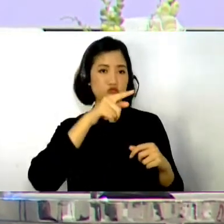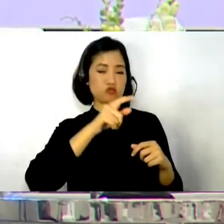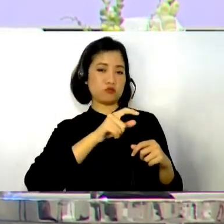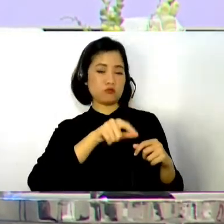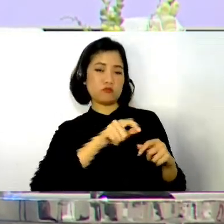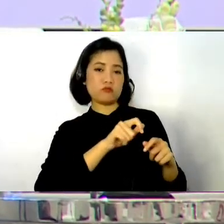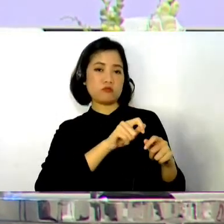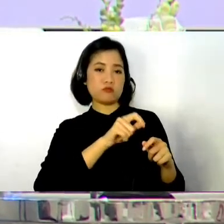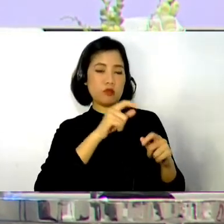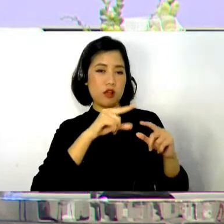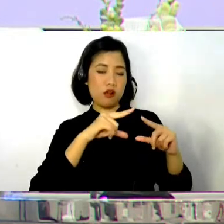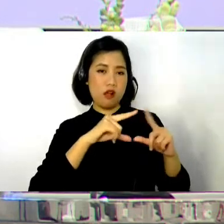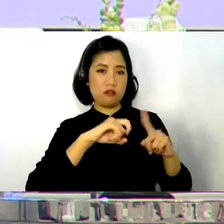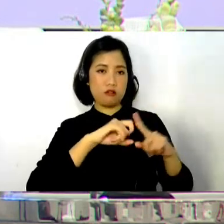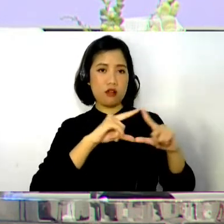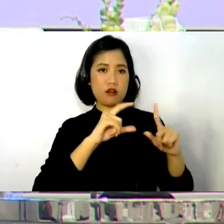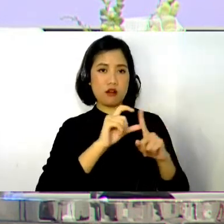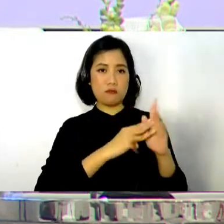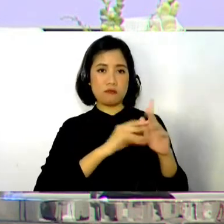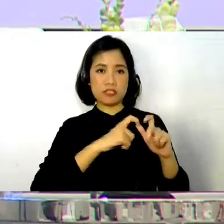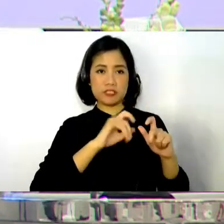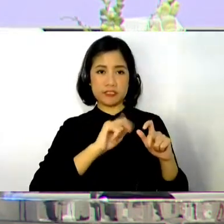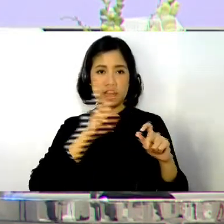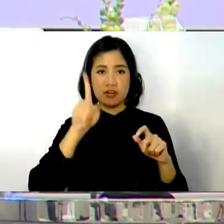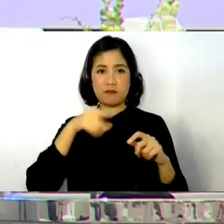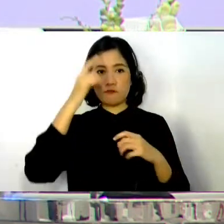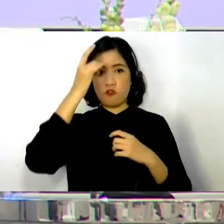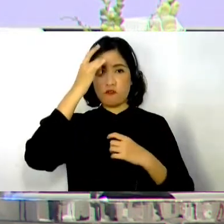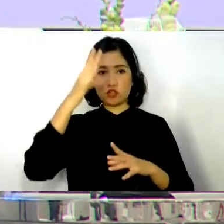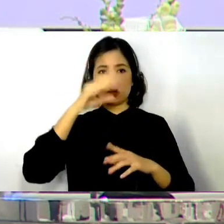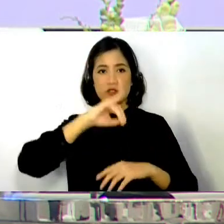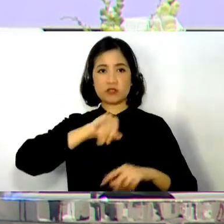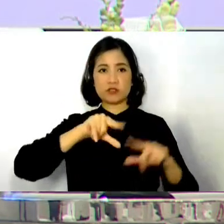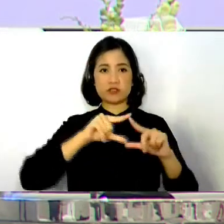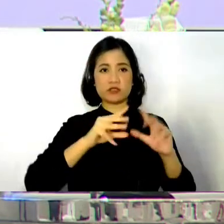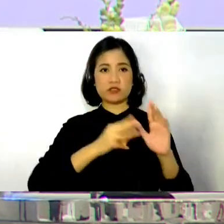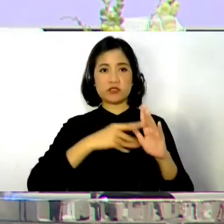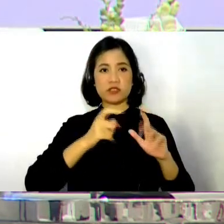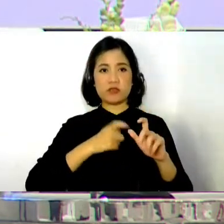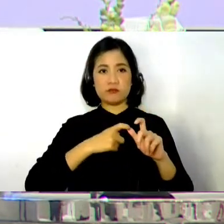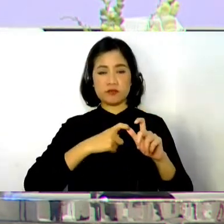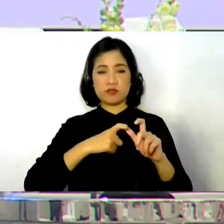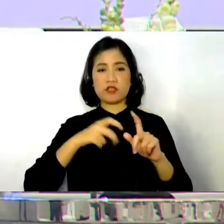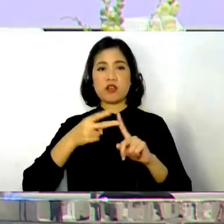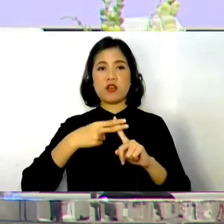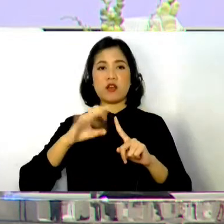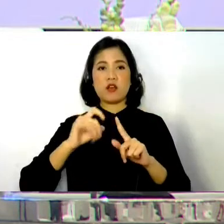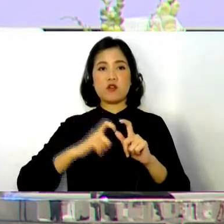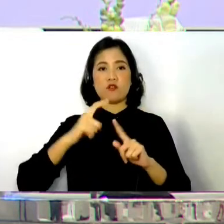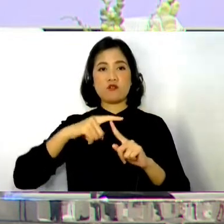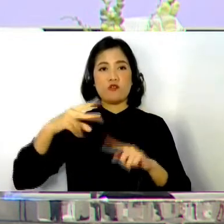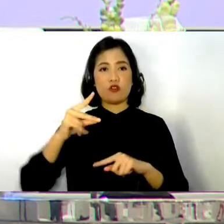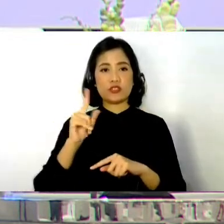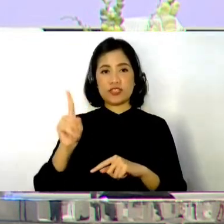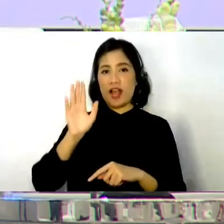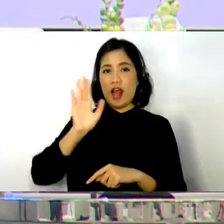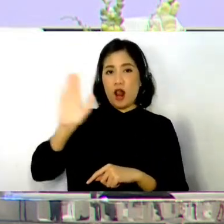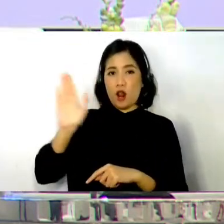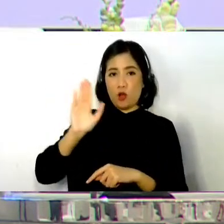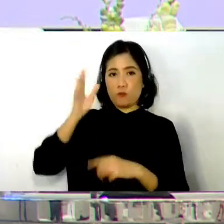think tank. So I really appreciate the time for sharing about this with you all, and I believe that majority of you